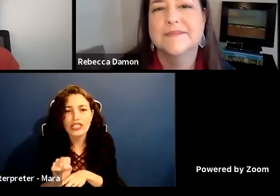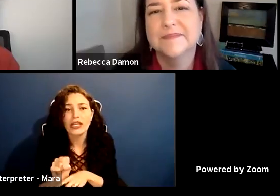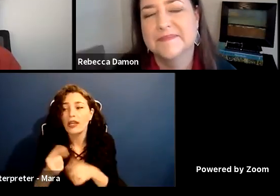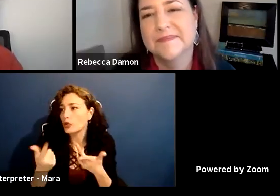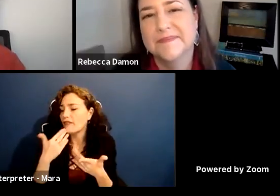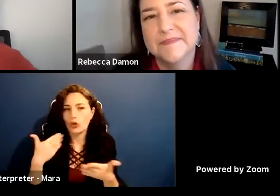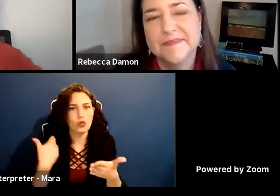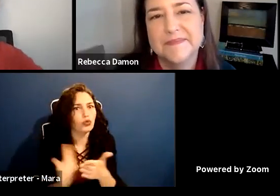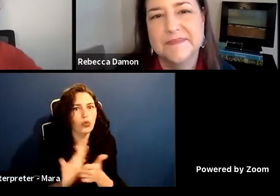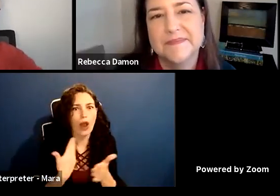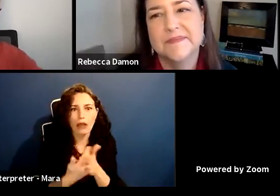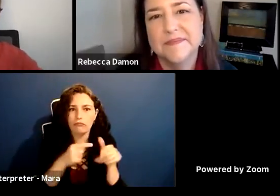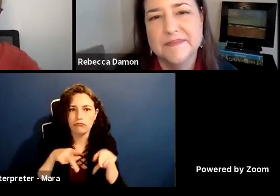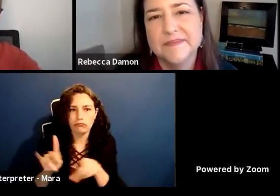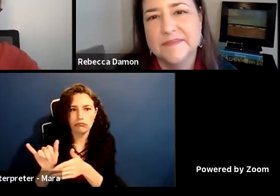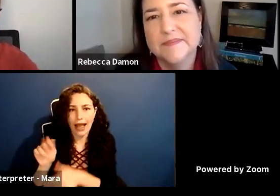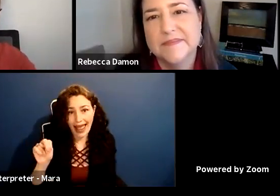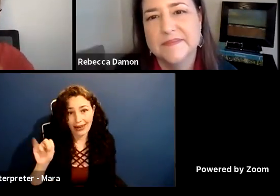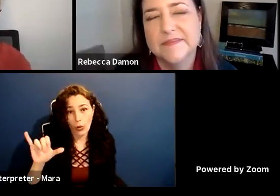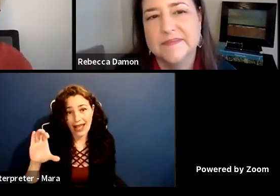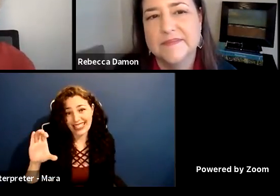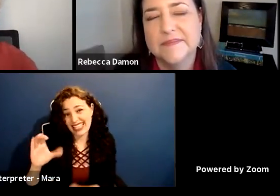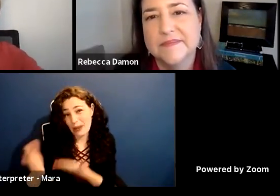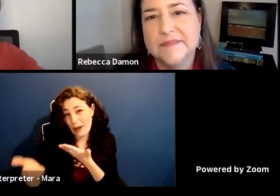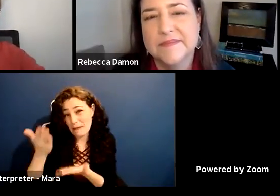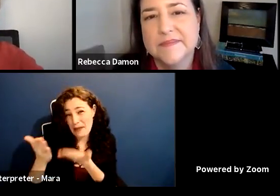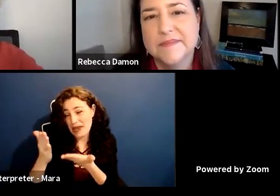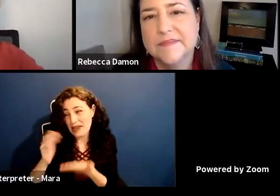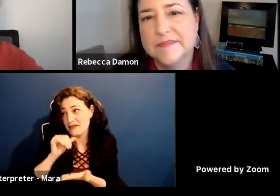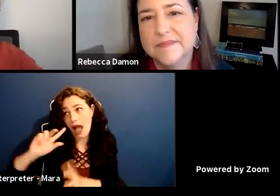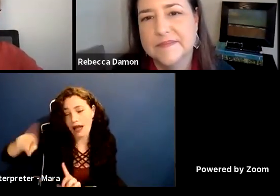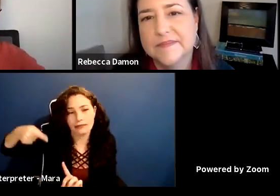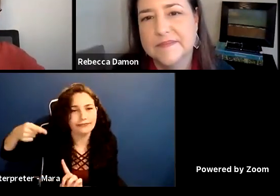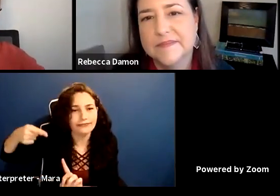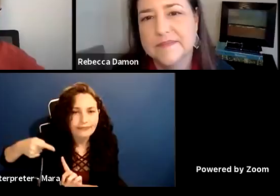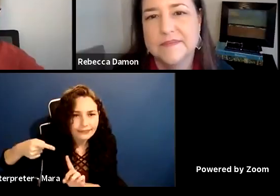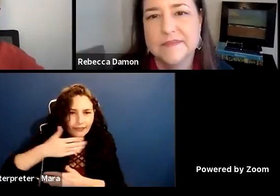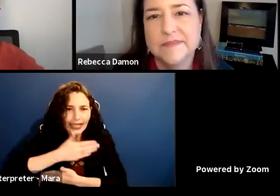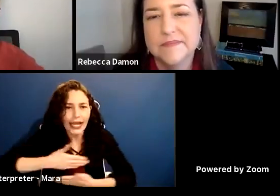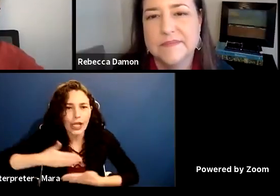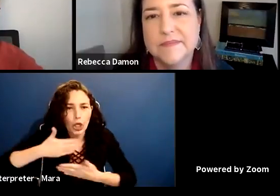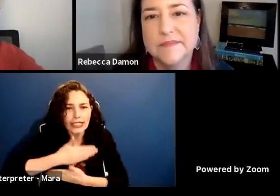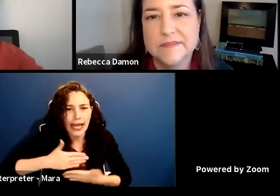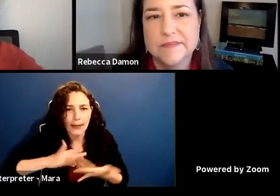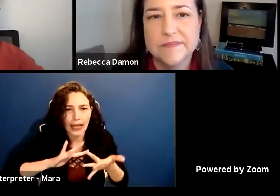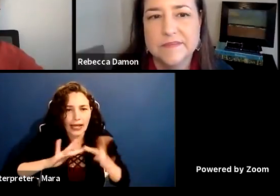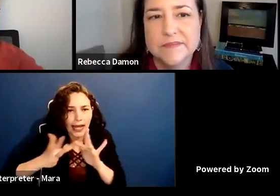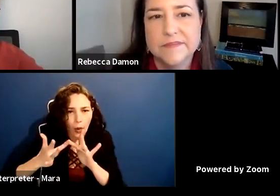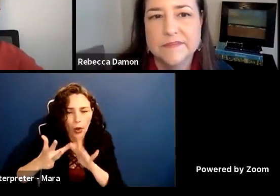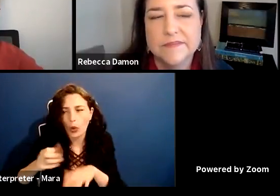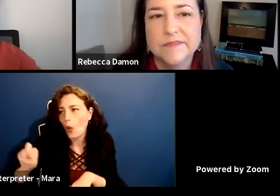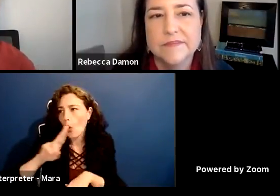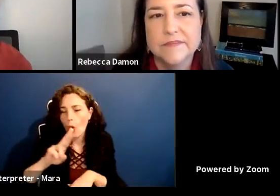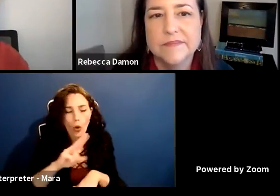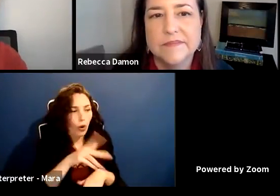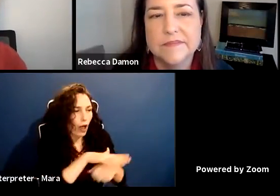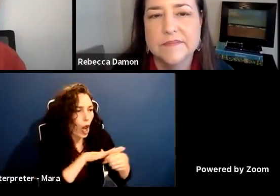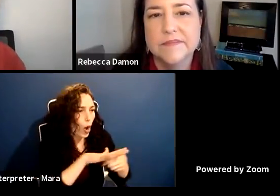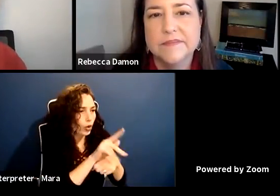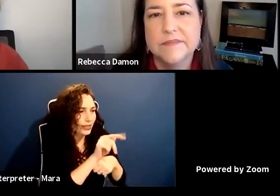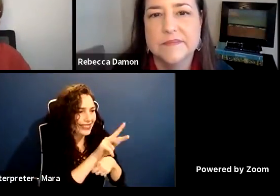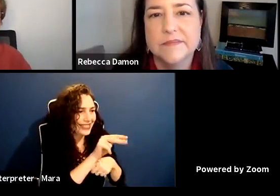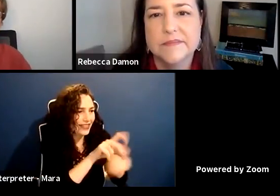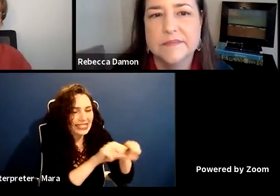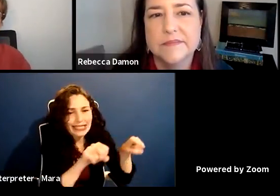It need not be necessarily at, you know, an entertainment network or at one of the local TV